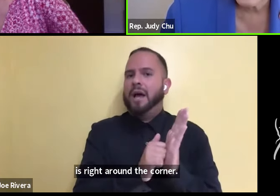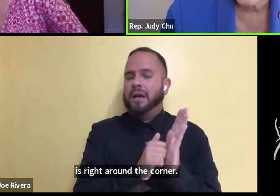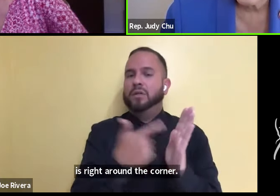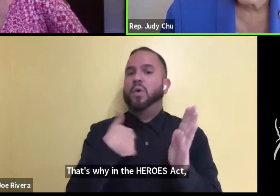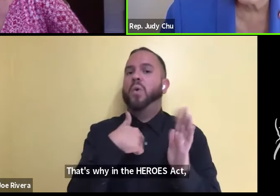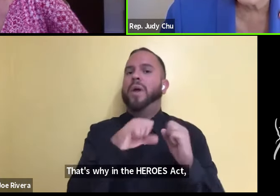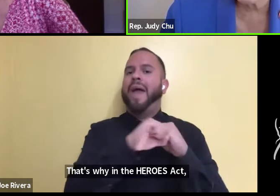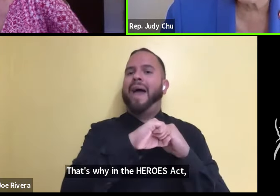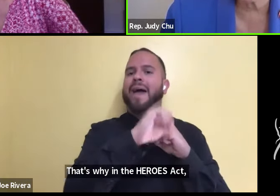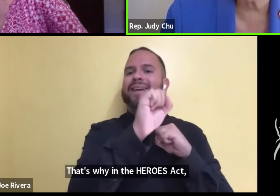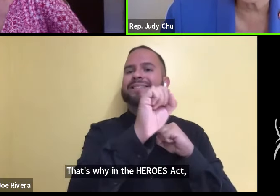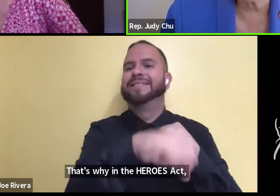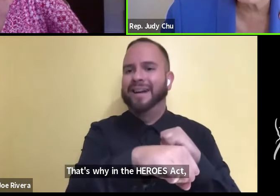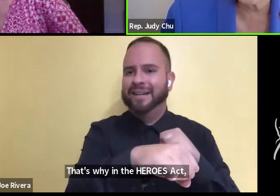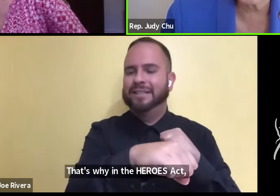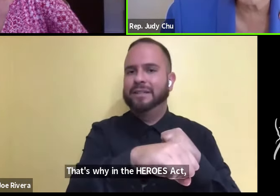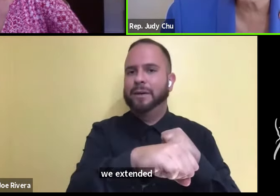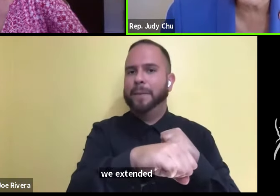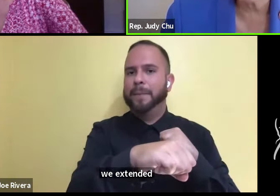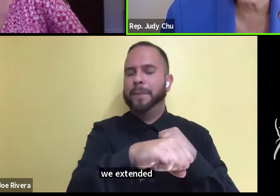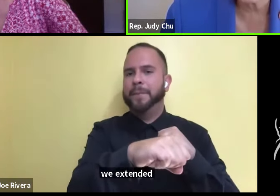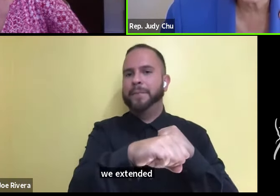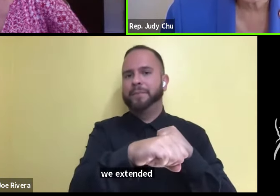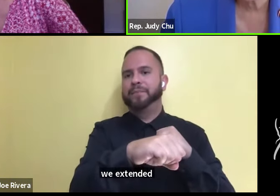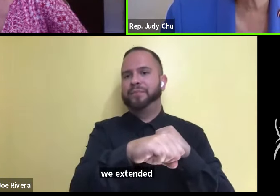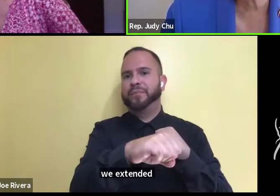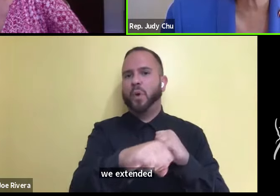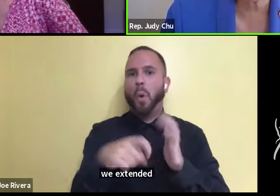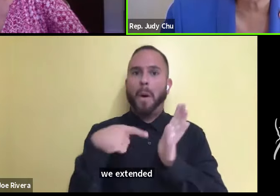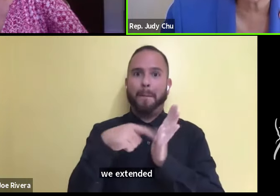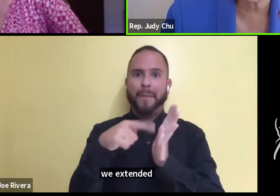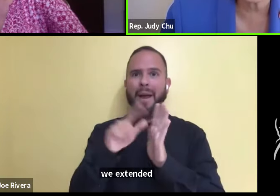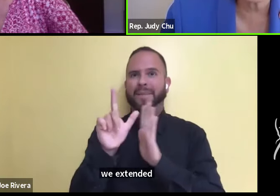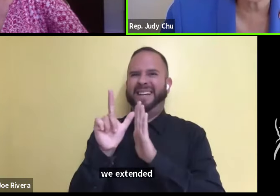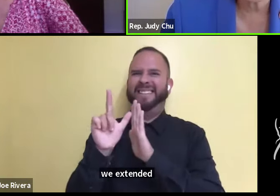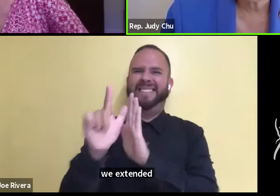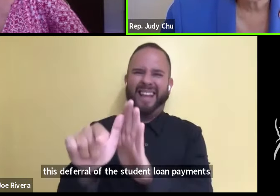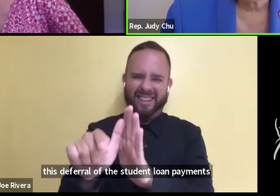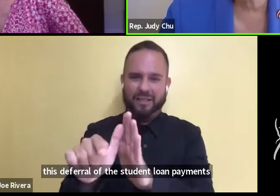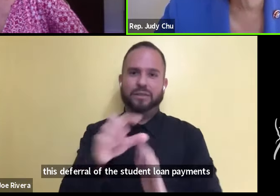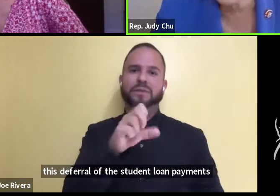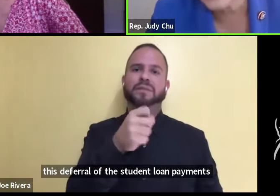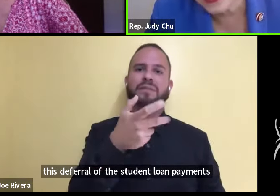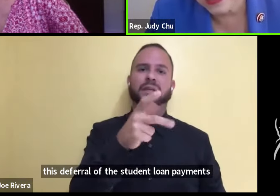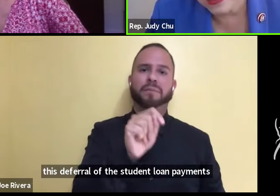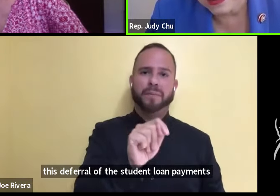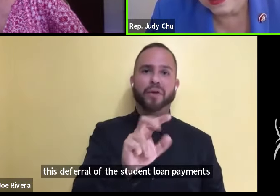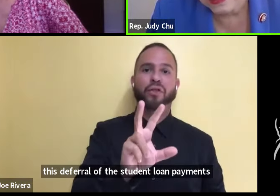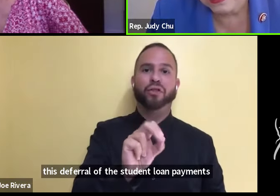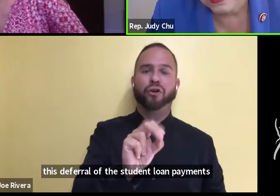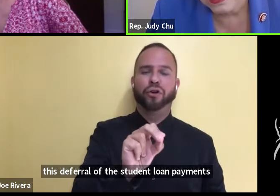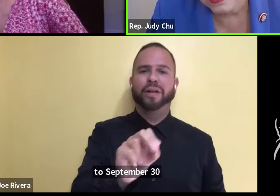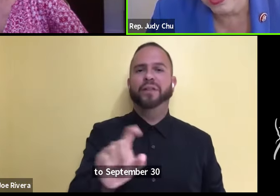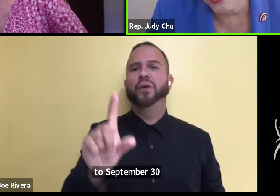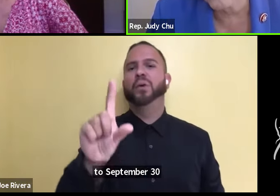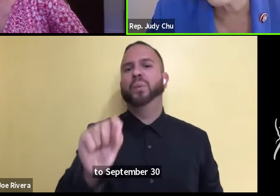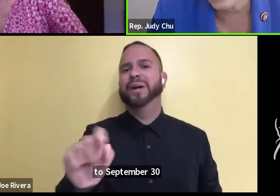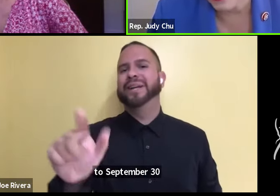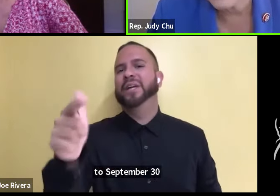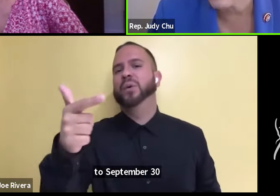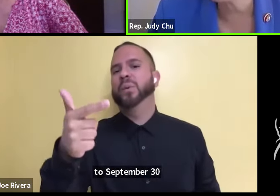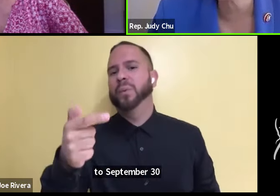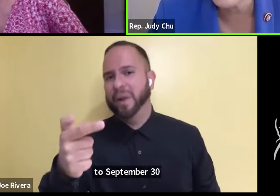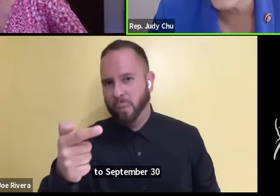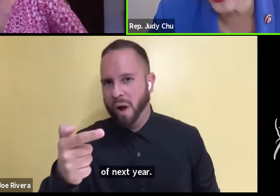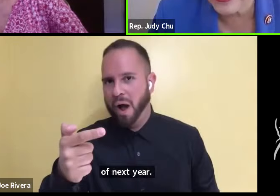extended this deferral of the student loan payments to September 30th of next year. So